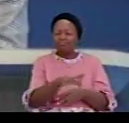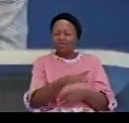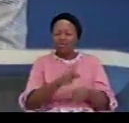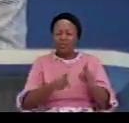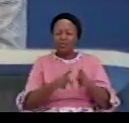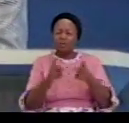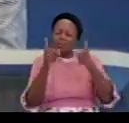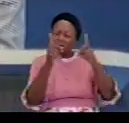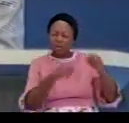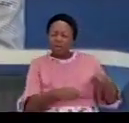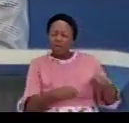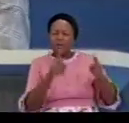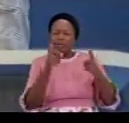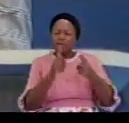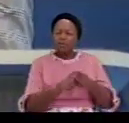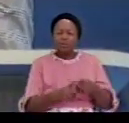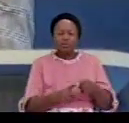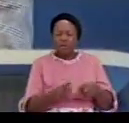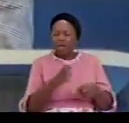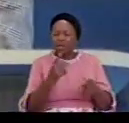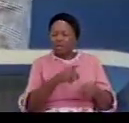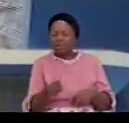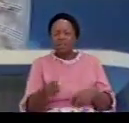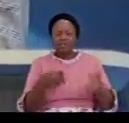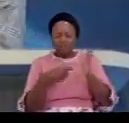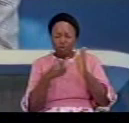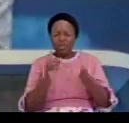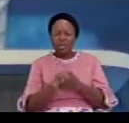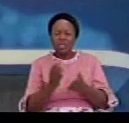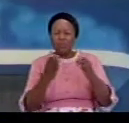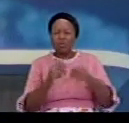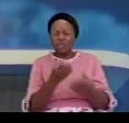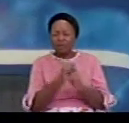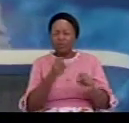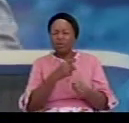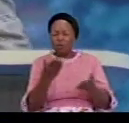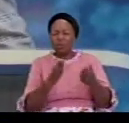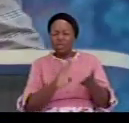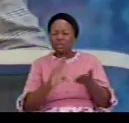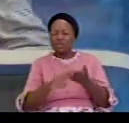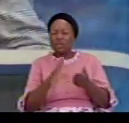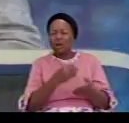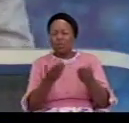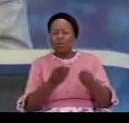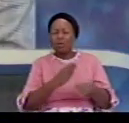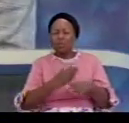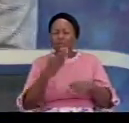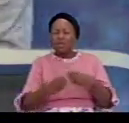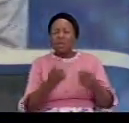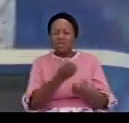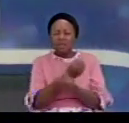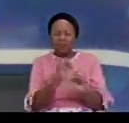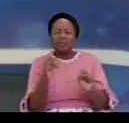they indicated they wanted salvation, forgiveness, and they wanted total redemption.